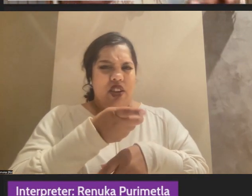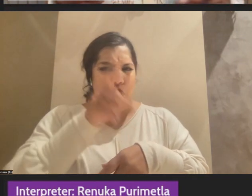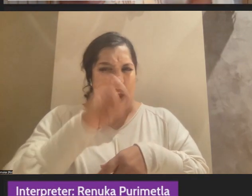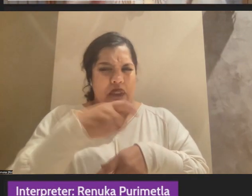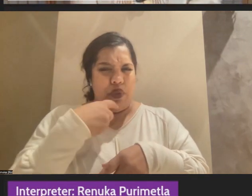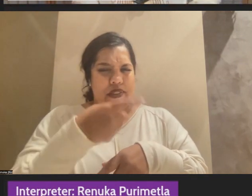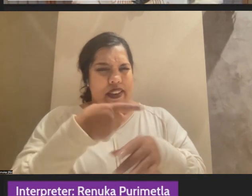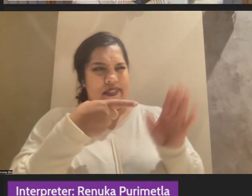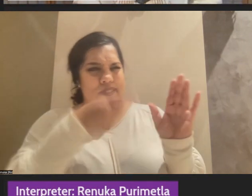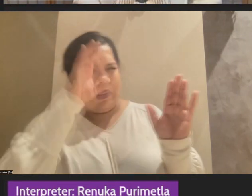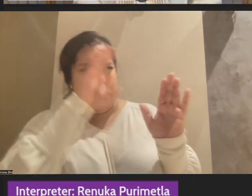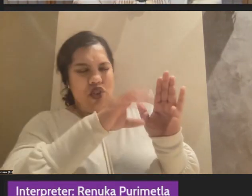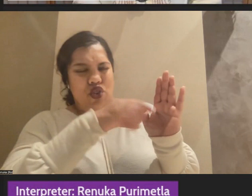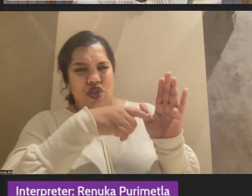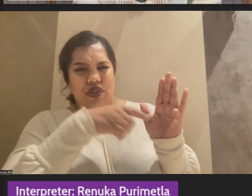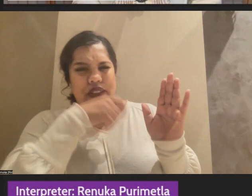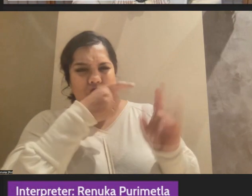we change consciousness?